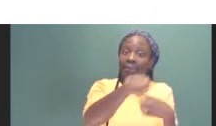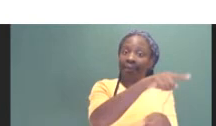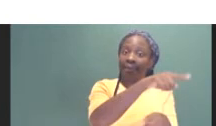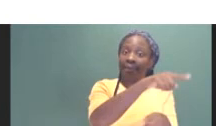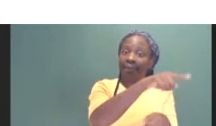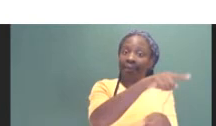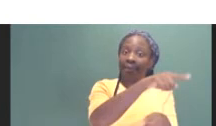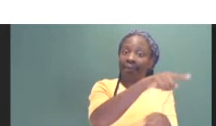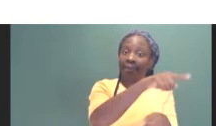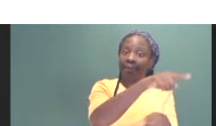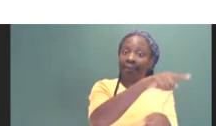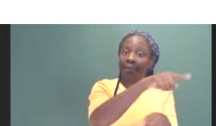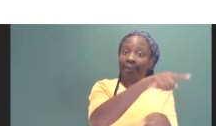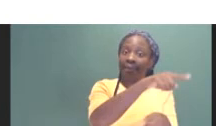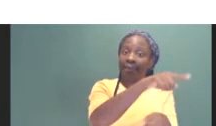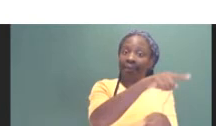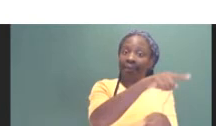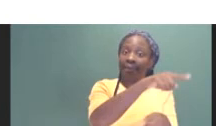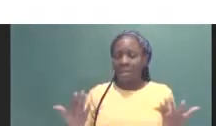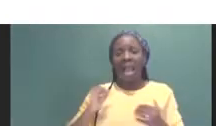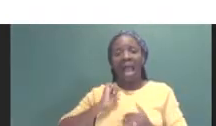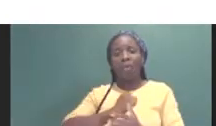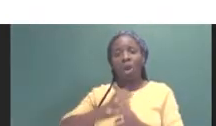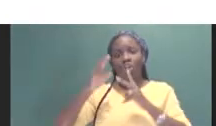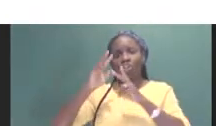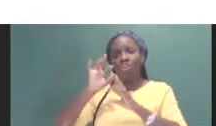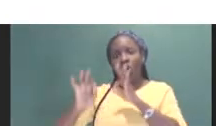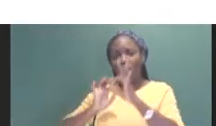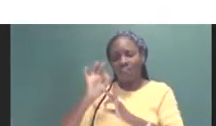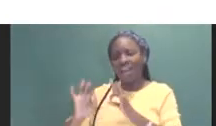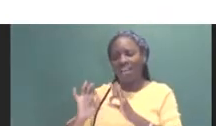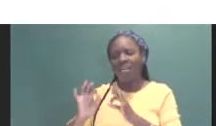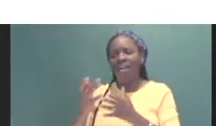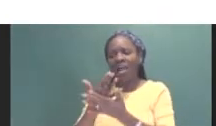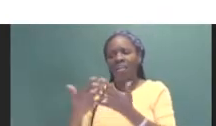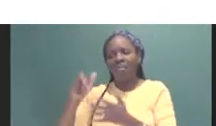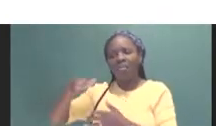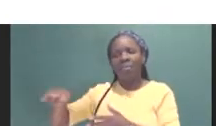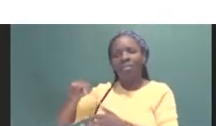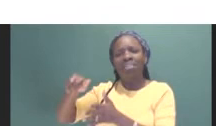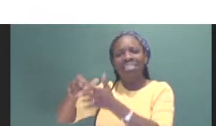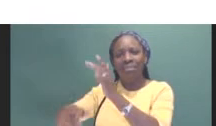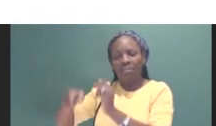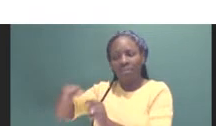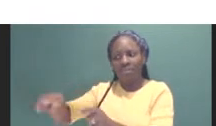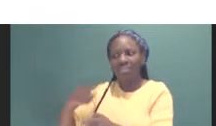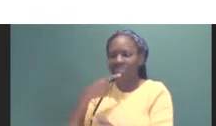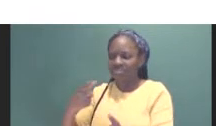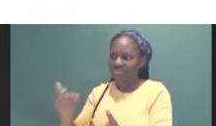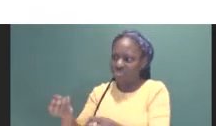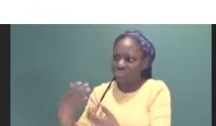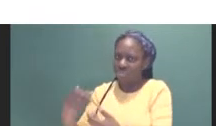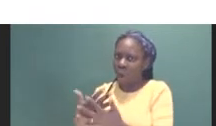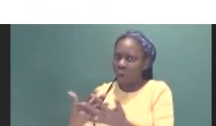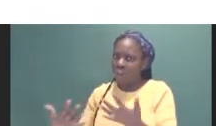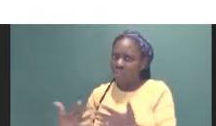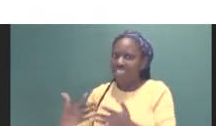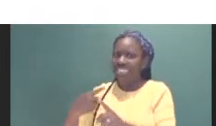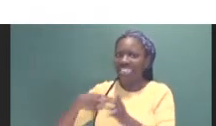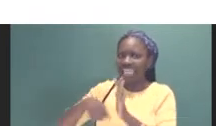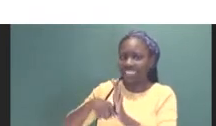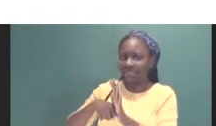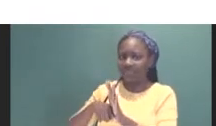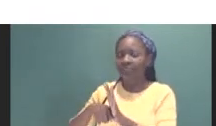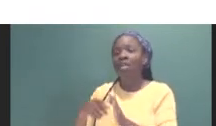People with disabilities in our survey reported a lot of negative economic impact. So 30% were unemployed at the start